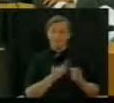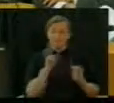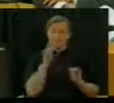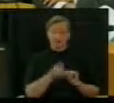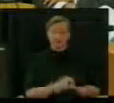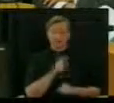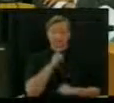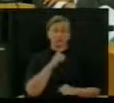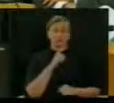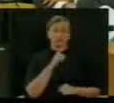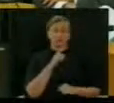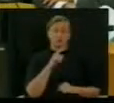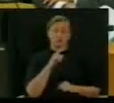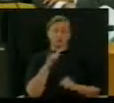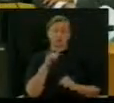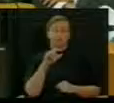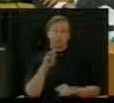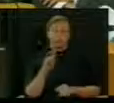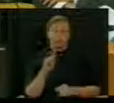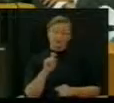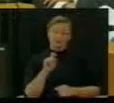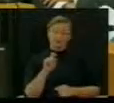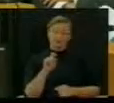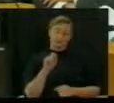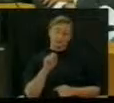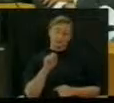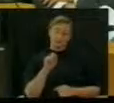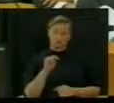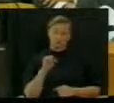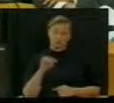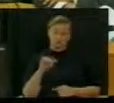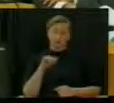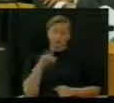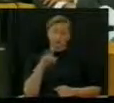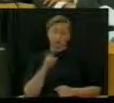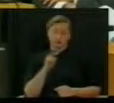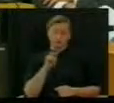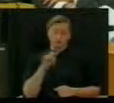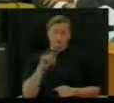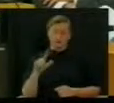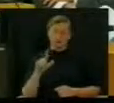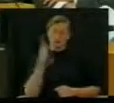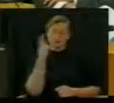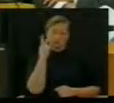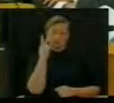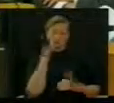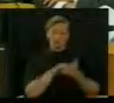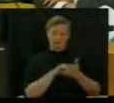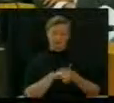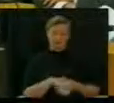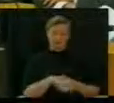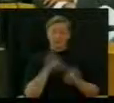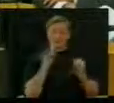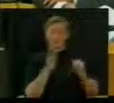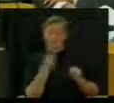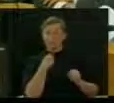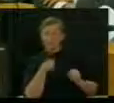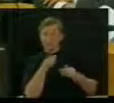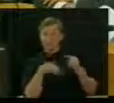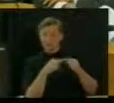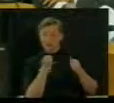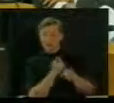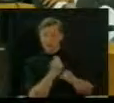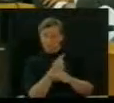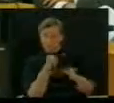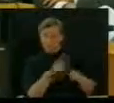appropriate time may be when the comptroller comes back, but we need to be sure that the Attorney General or somebody looks into these facts